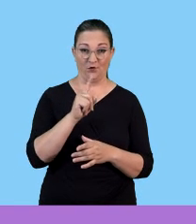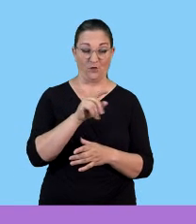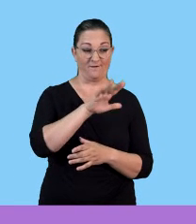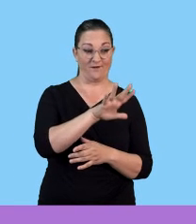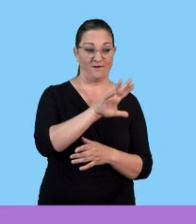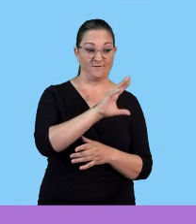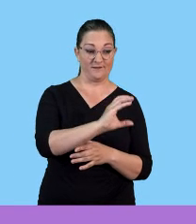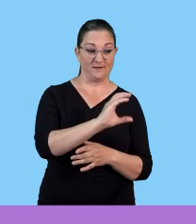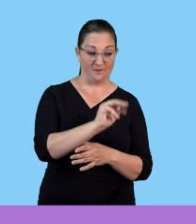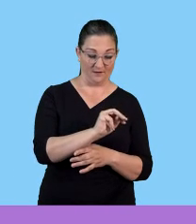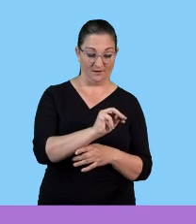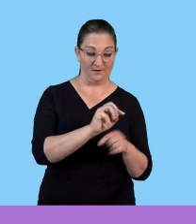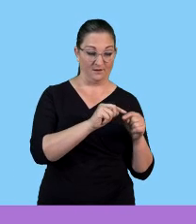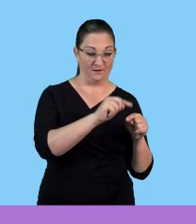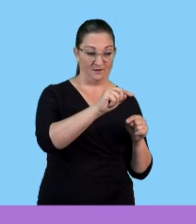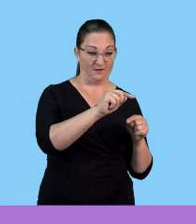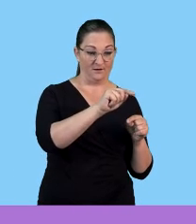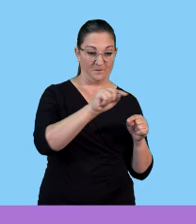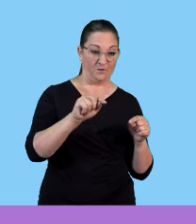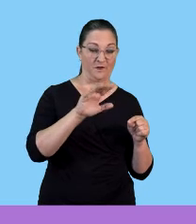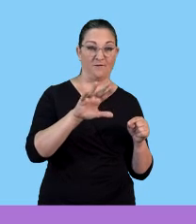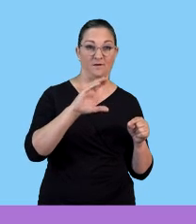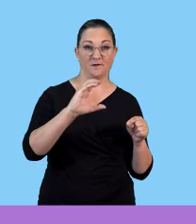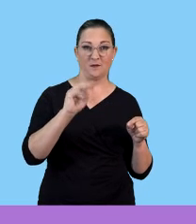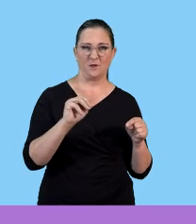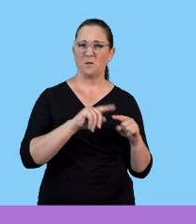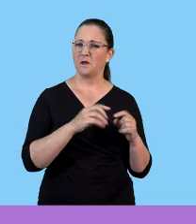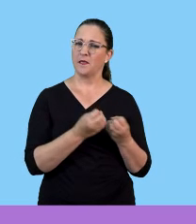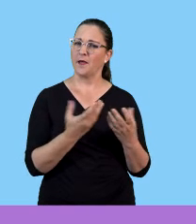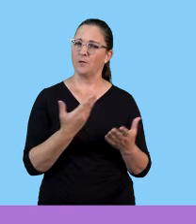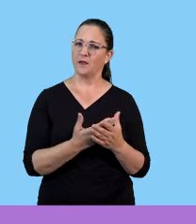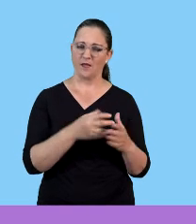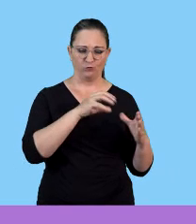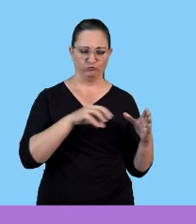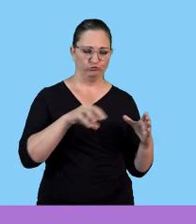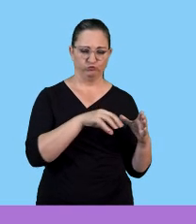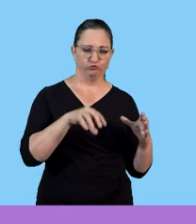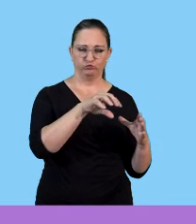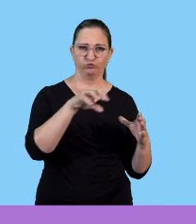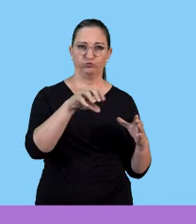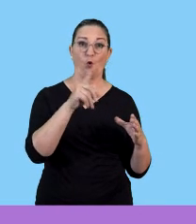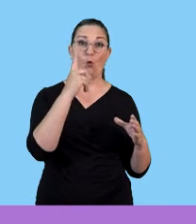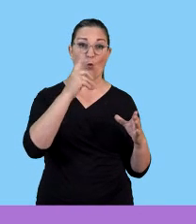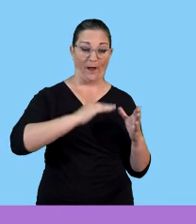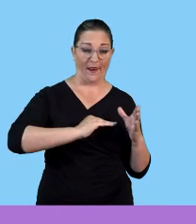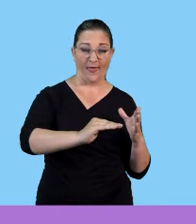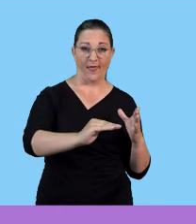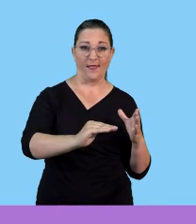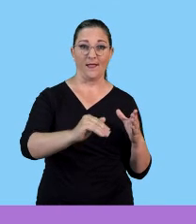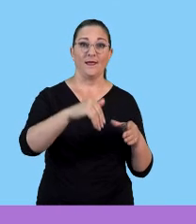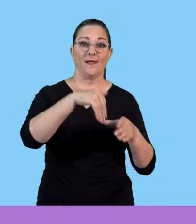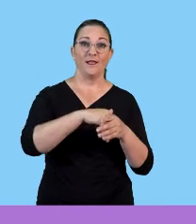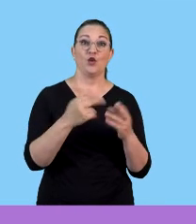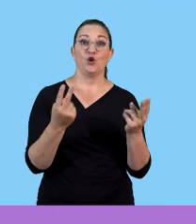shape measuring 5 centimeters by 5 centimeters. How many small boxes can Vuyo fit only one